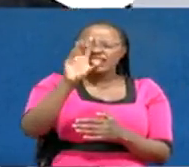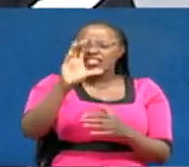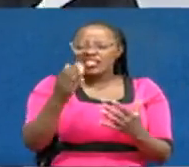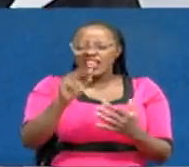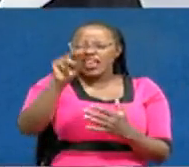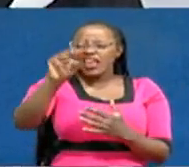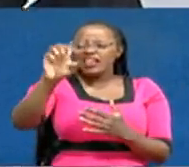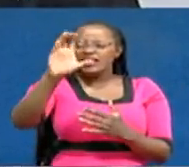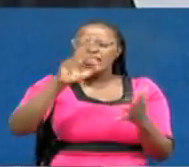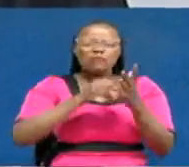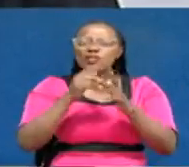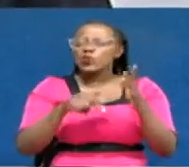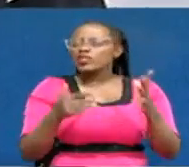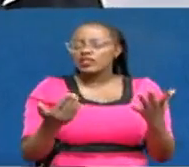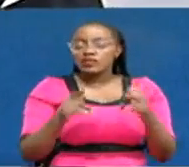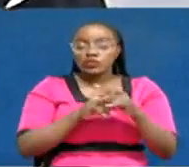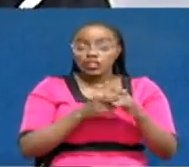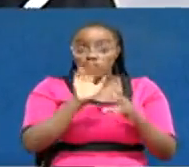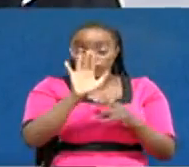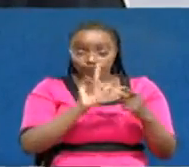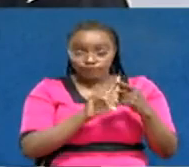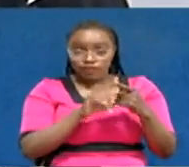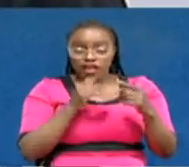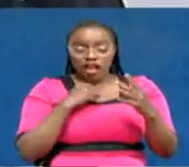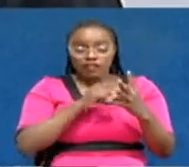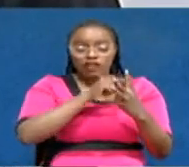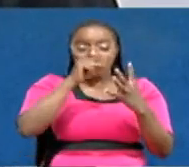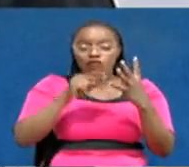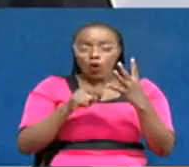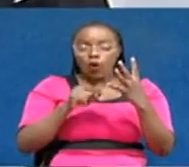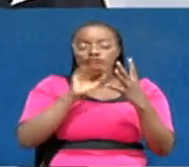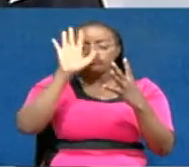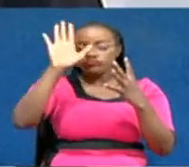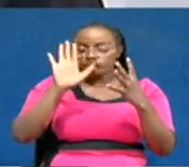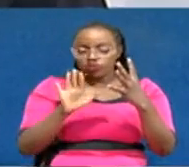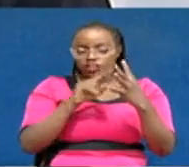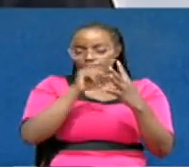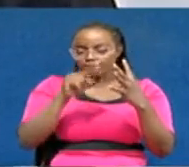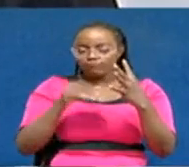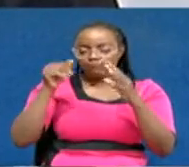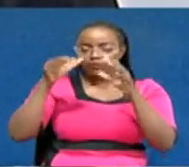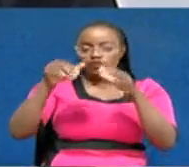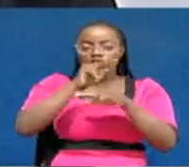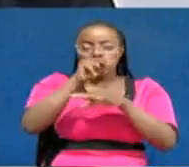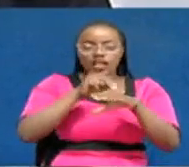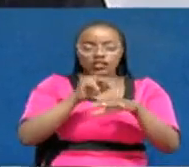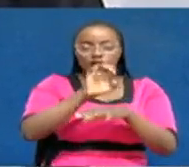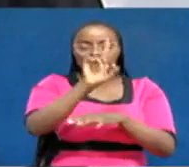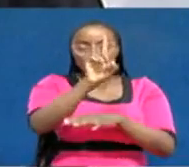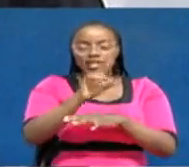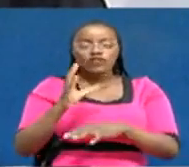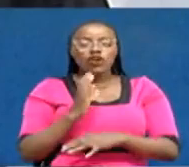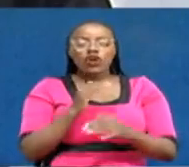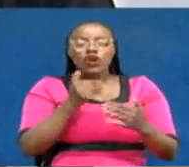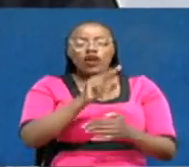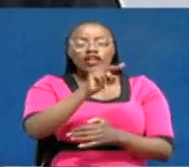the NEC? Well, to start off with, there are 4 key party organs: the National Executive Committee,